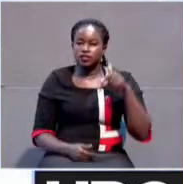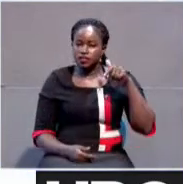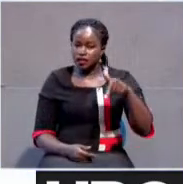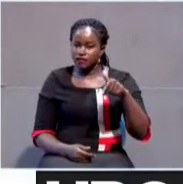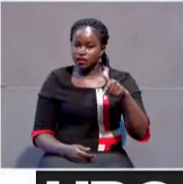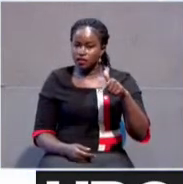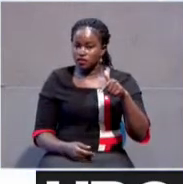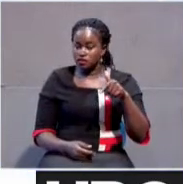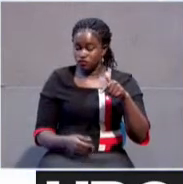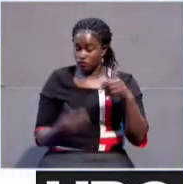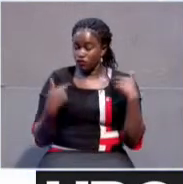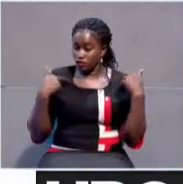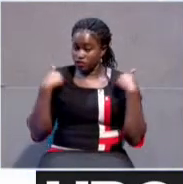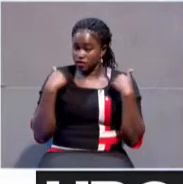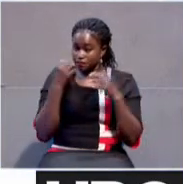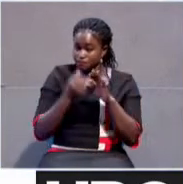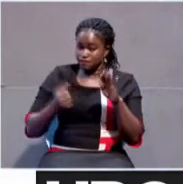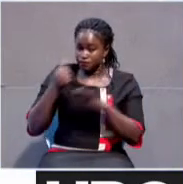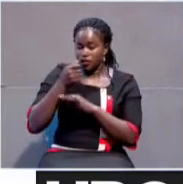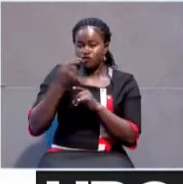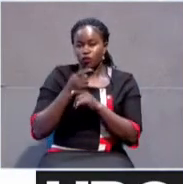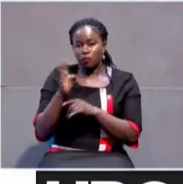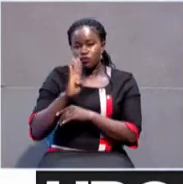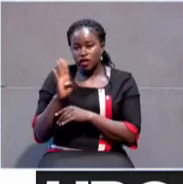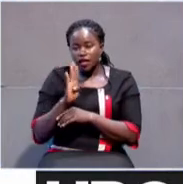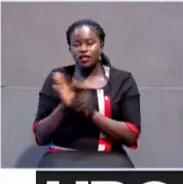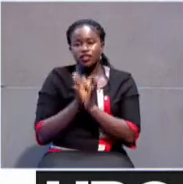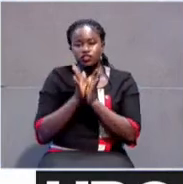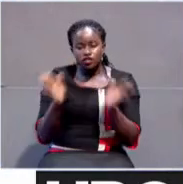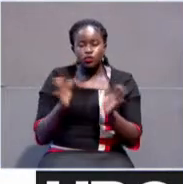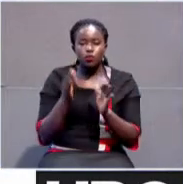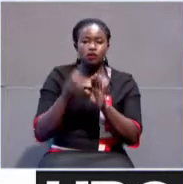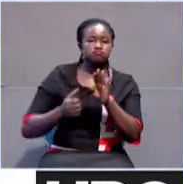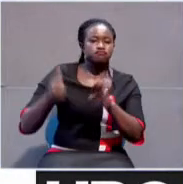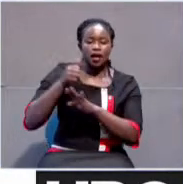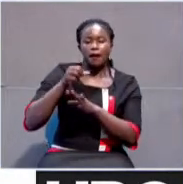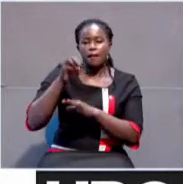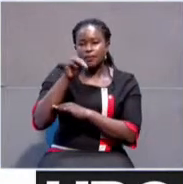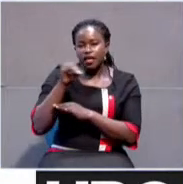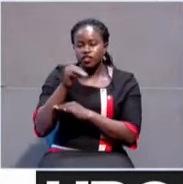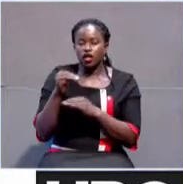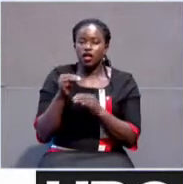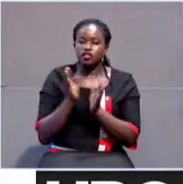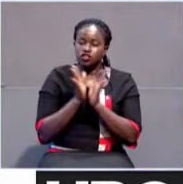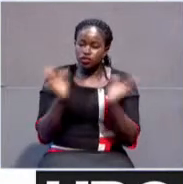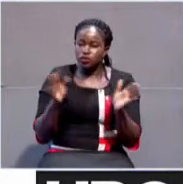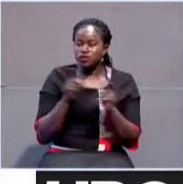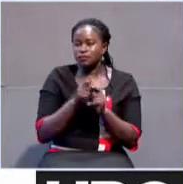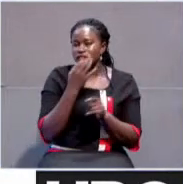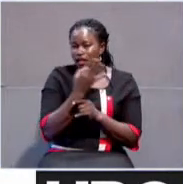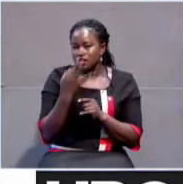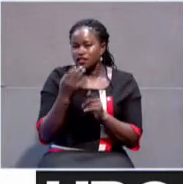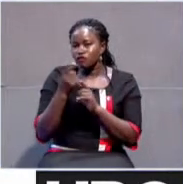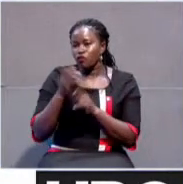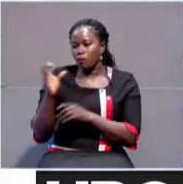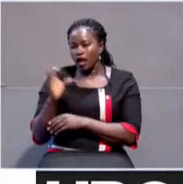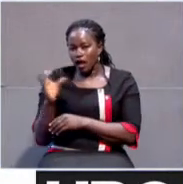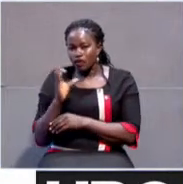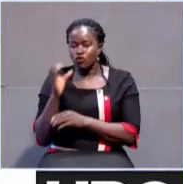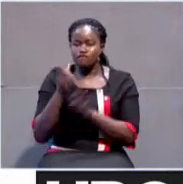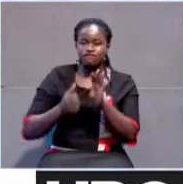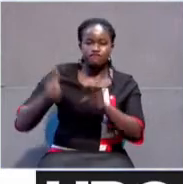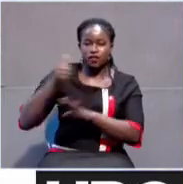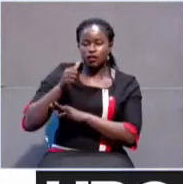the officers were elevated from the rank of Brigadier General to Major General, while 33 from Colonel to